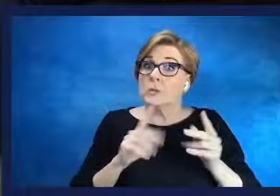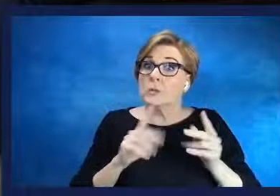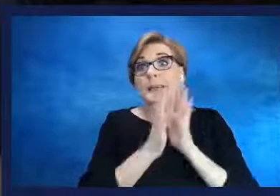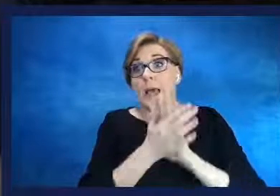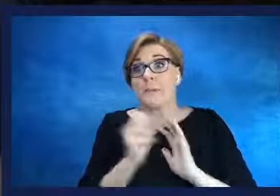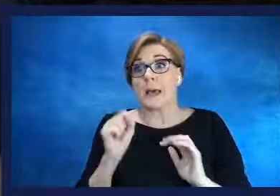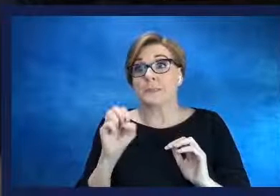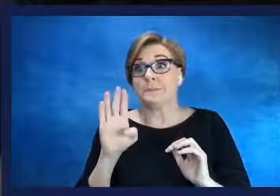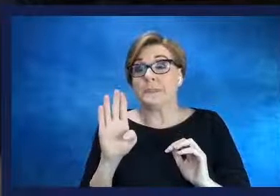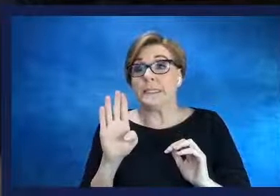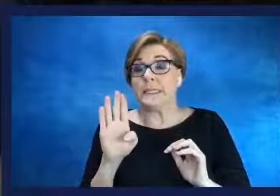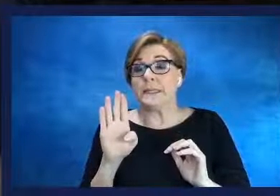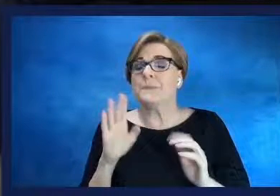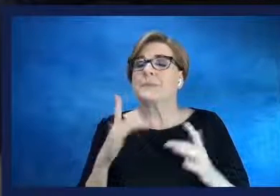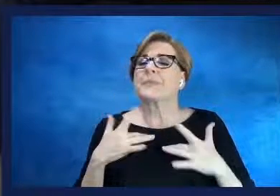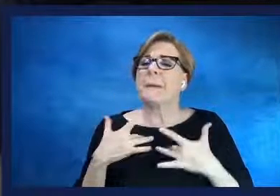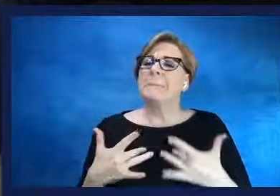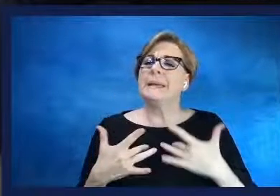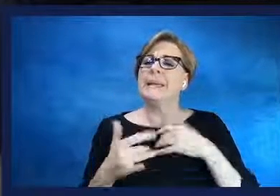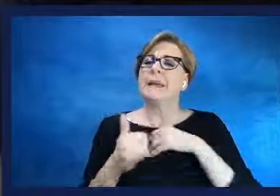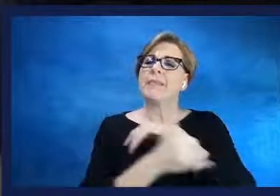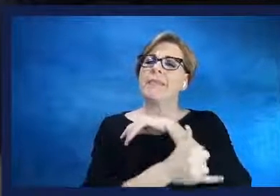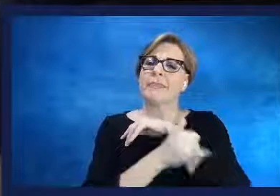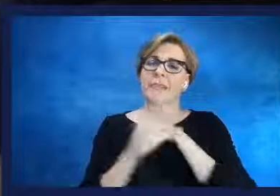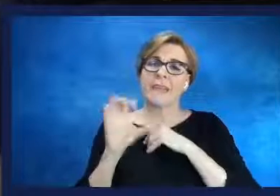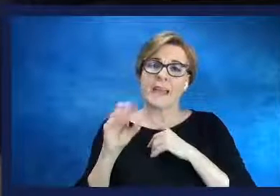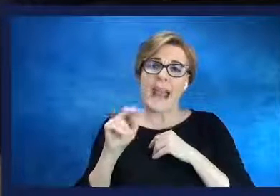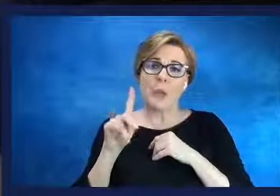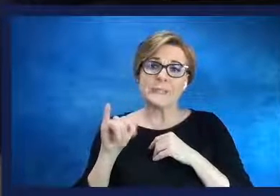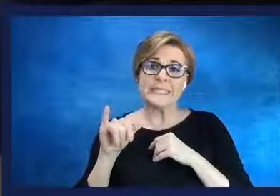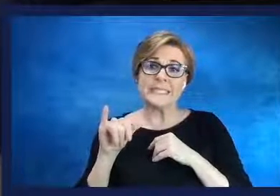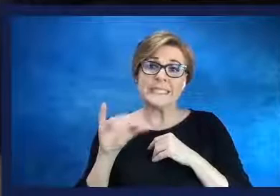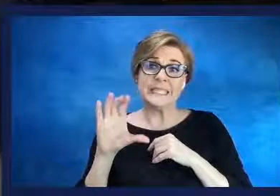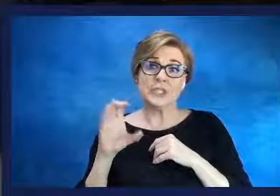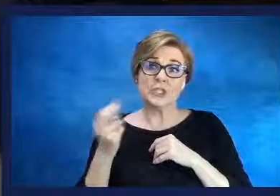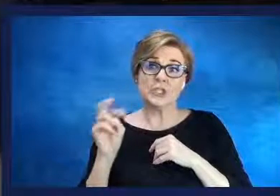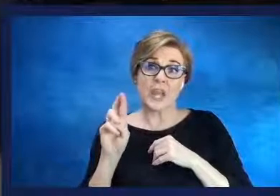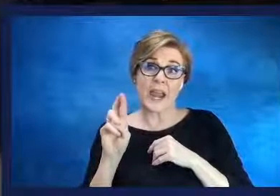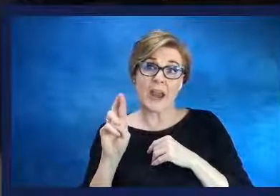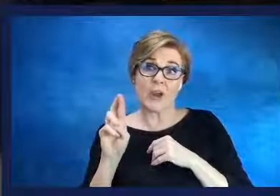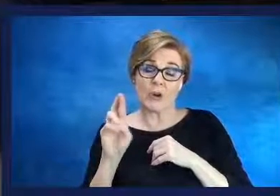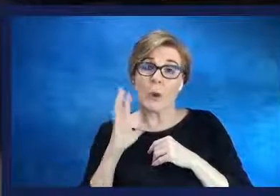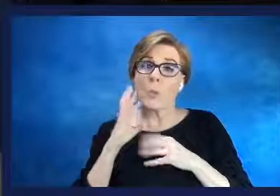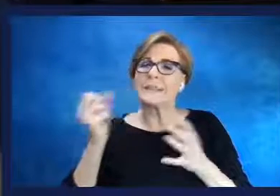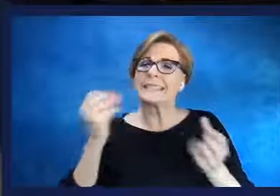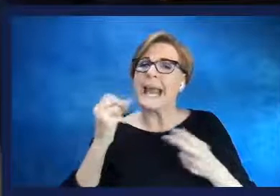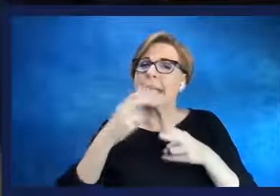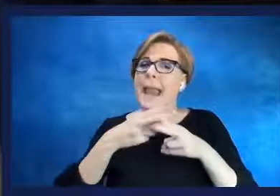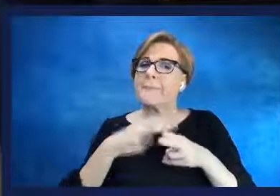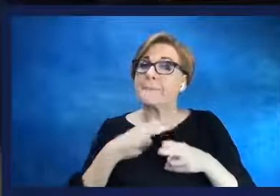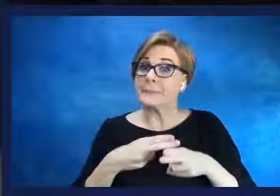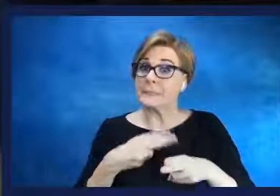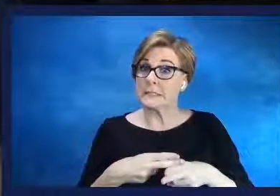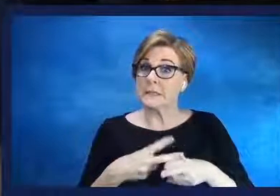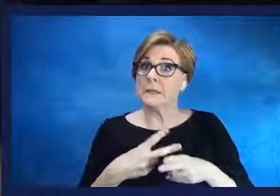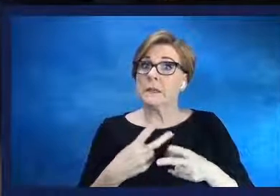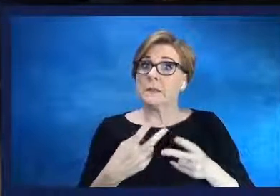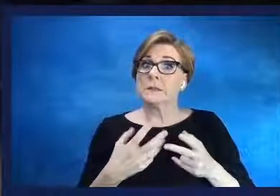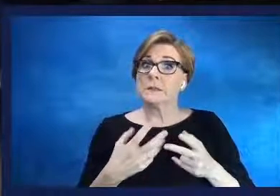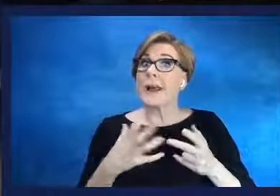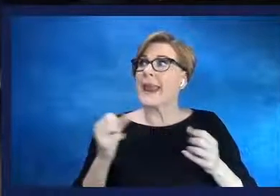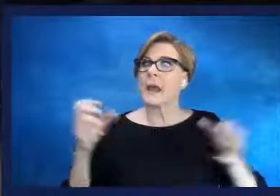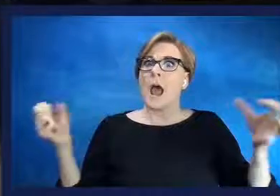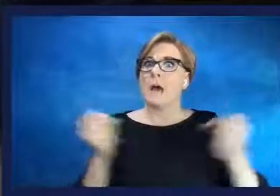county chairs that will provide those appointments. And so that through that partnership, we're able to accommodate more of those last